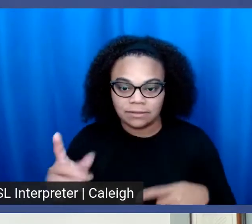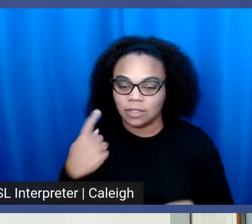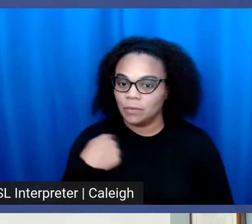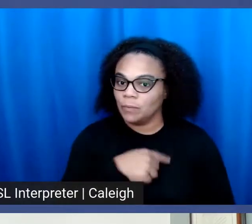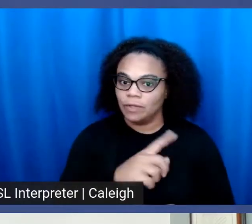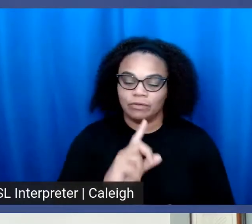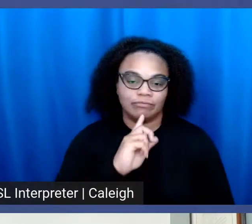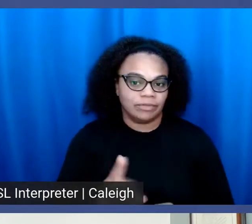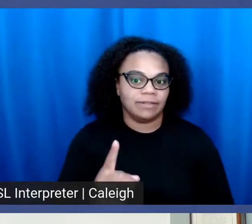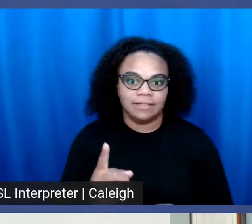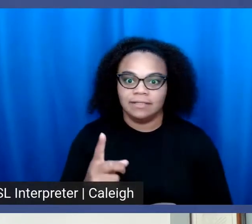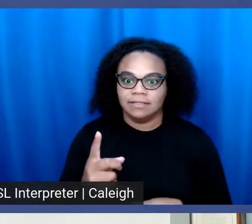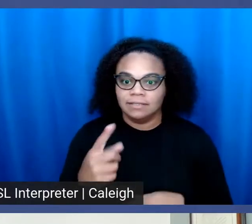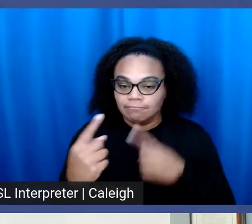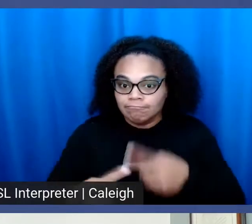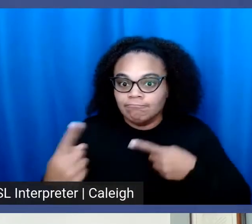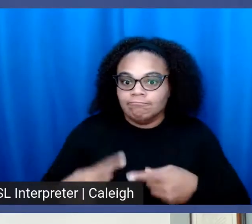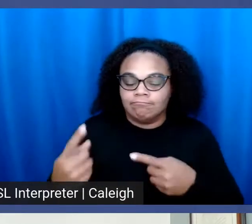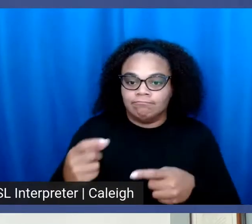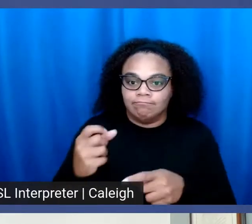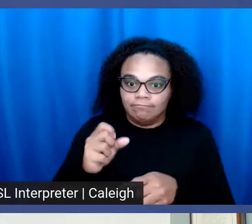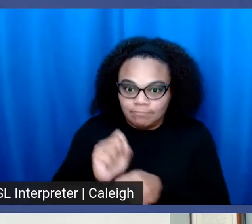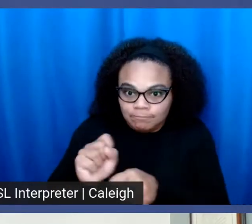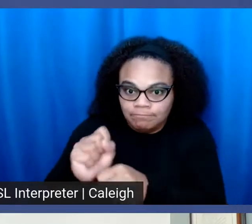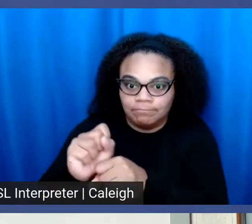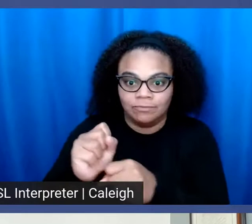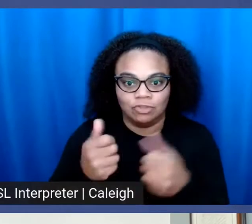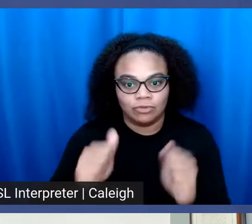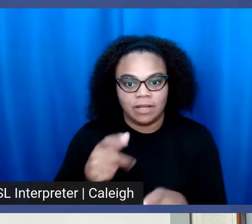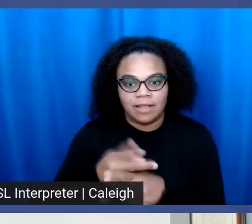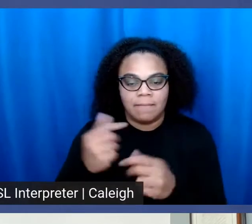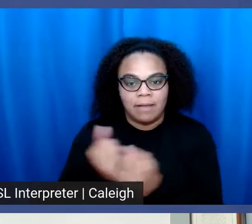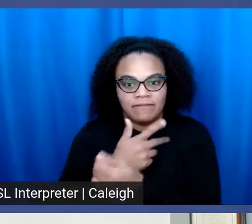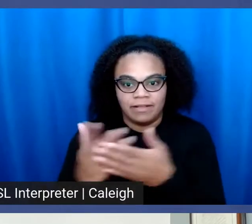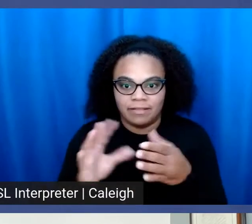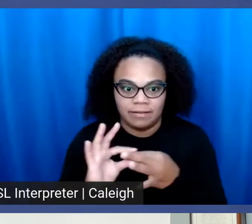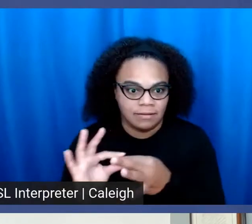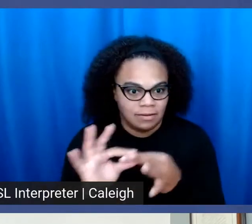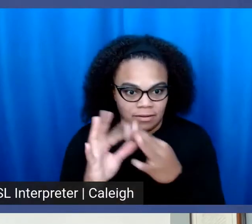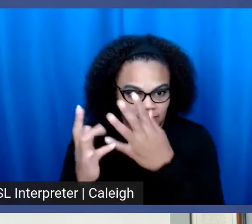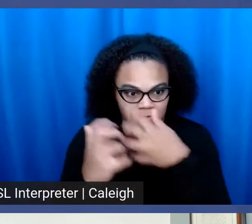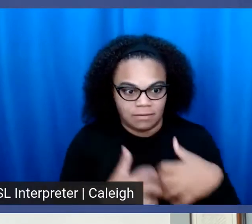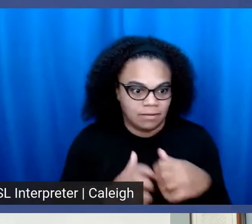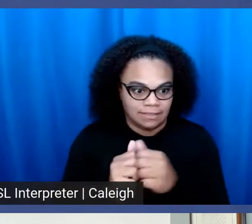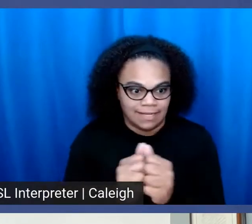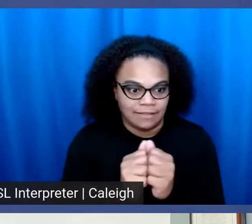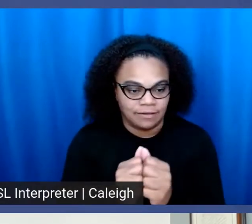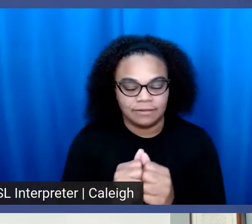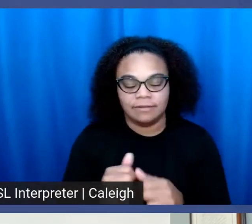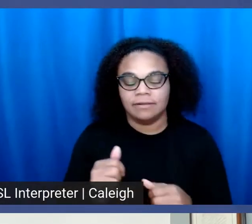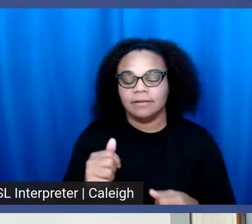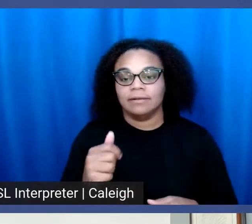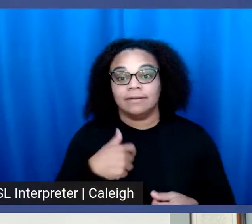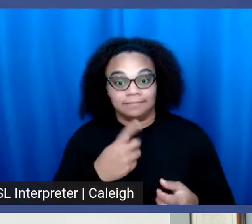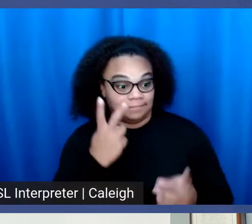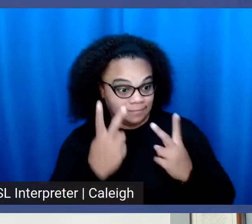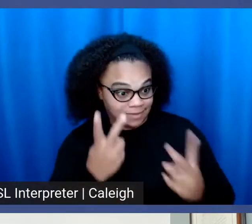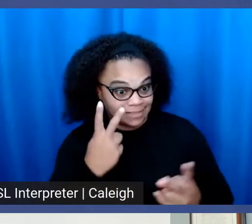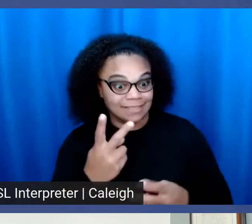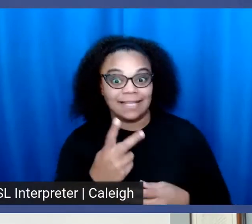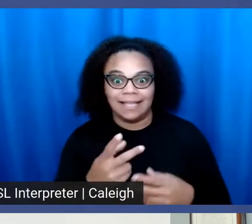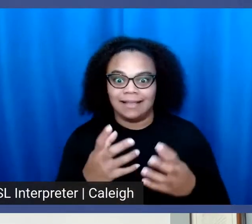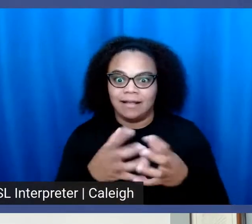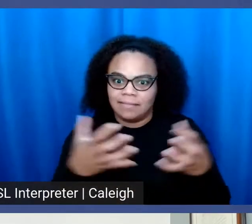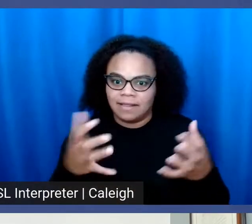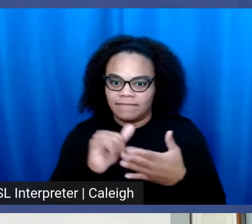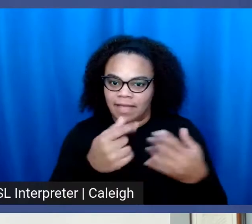And we are seeing much of what Will referenced in my district in New Jersey, where you wouldn't